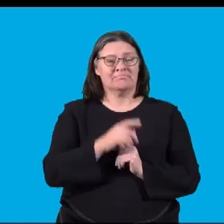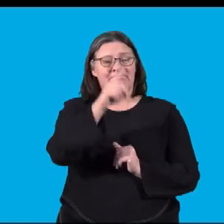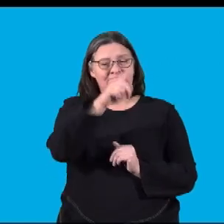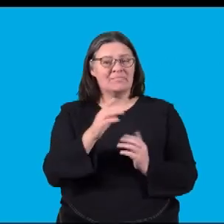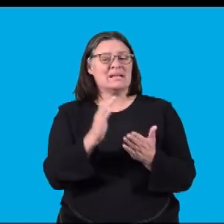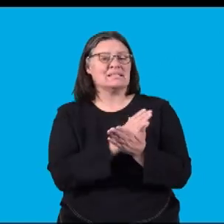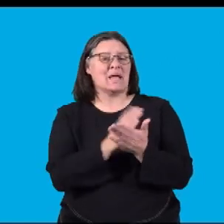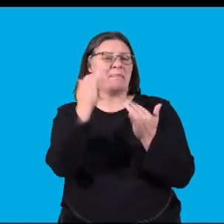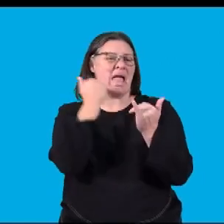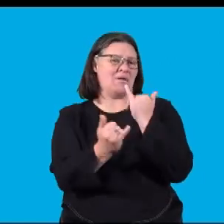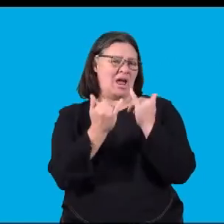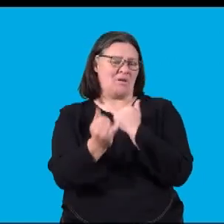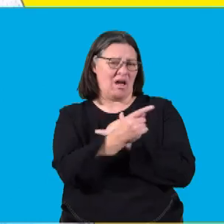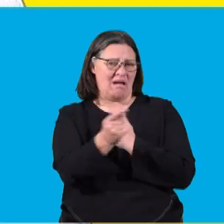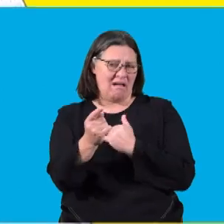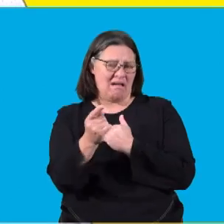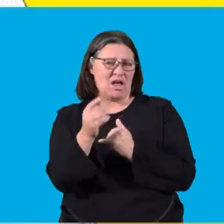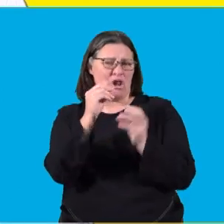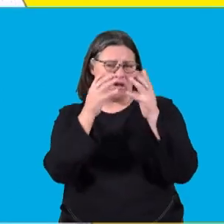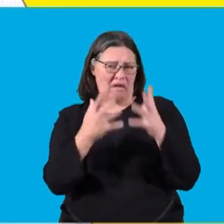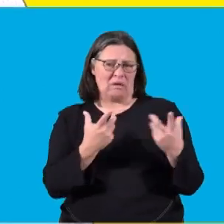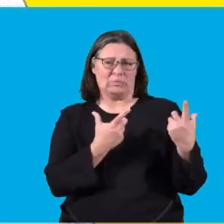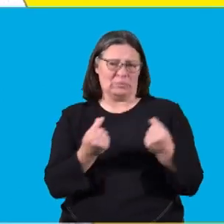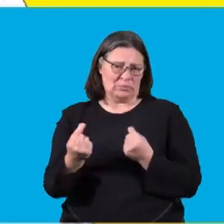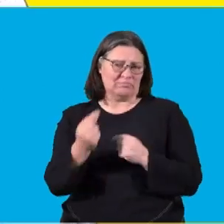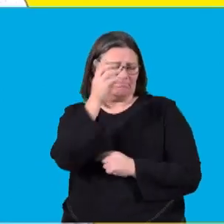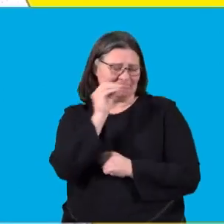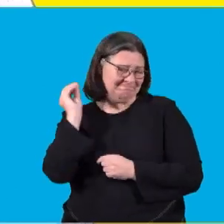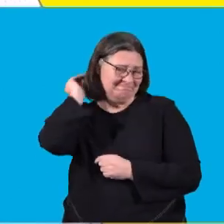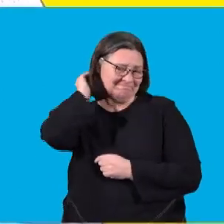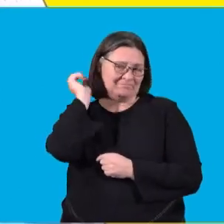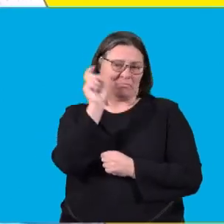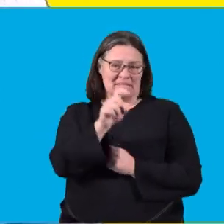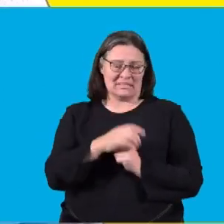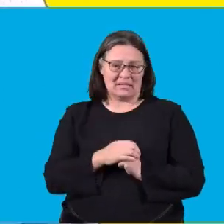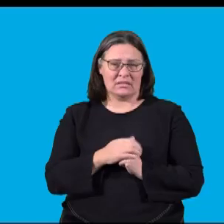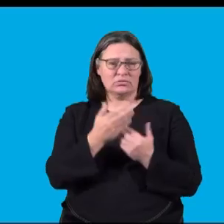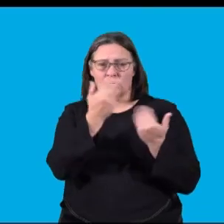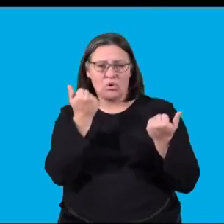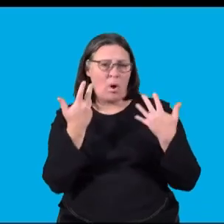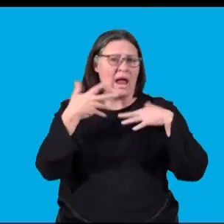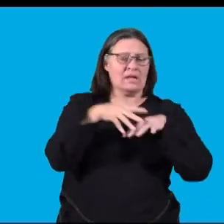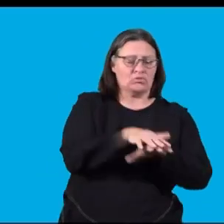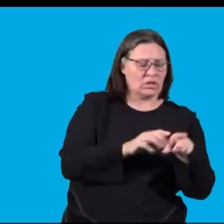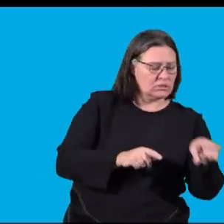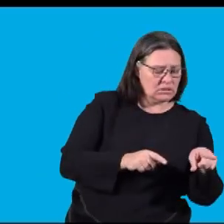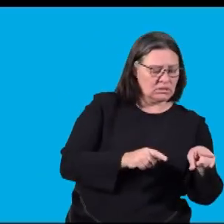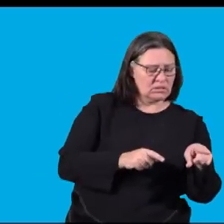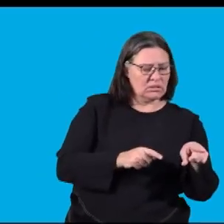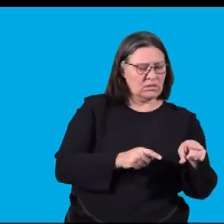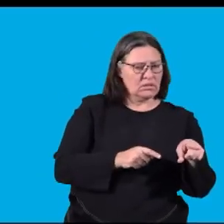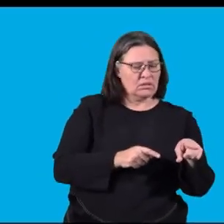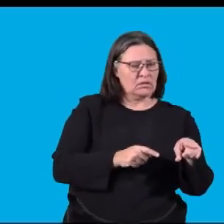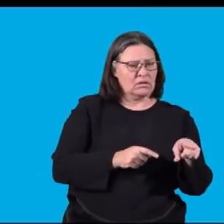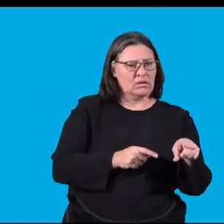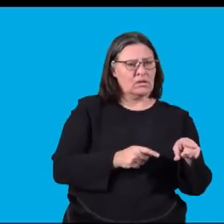These are some of the common errors that you need to take heed of. Not knowing how to integrate the statement of